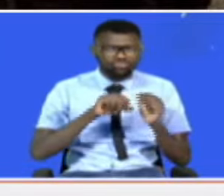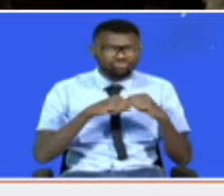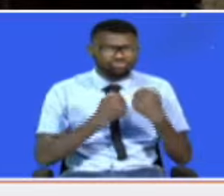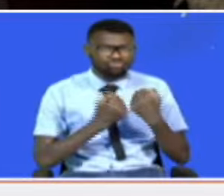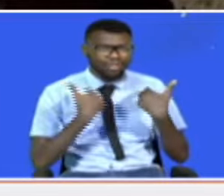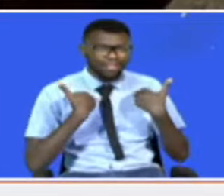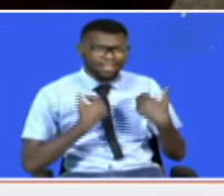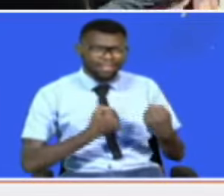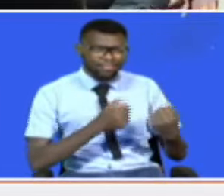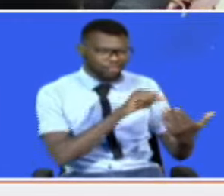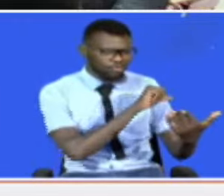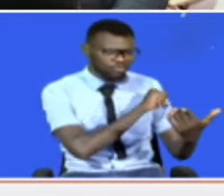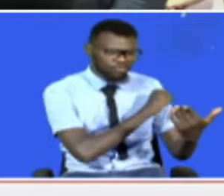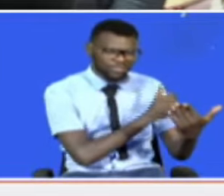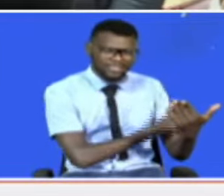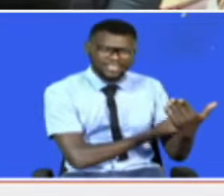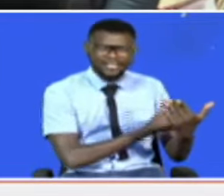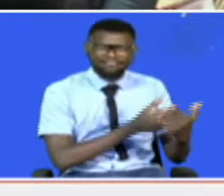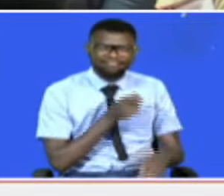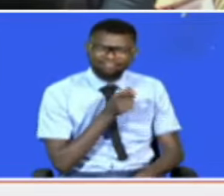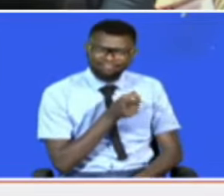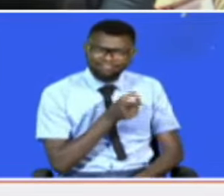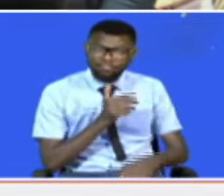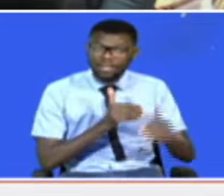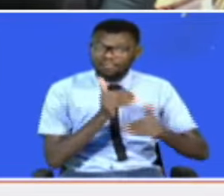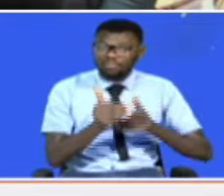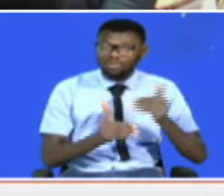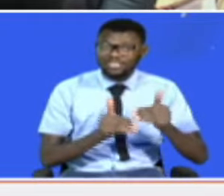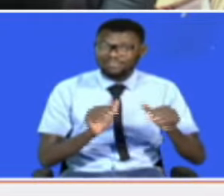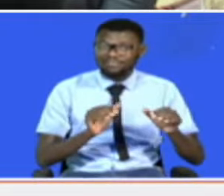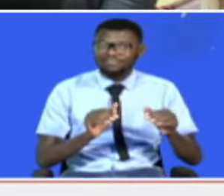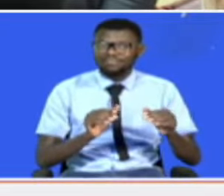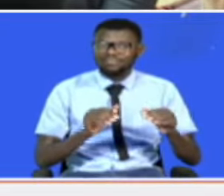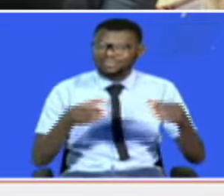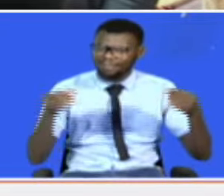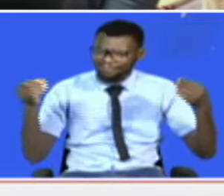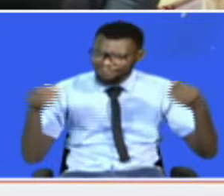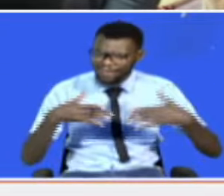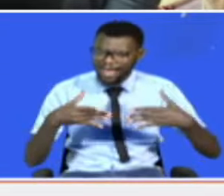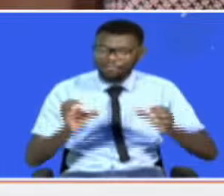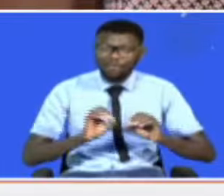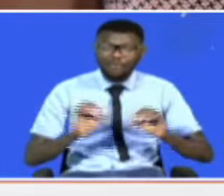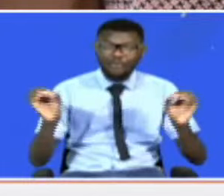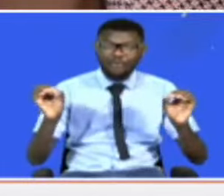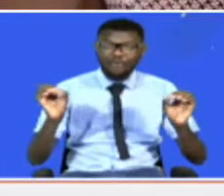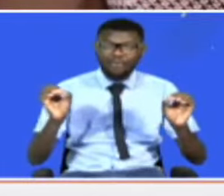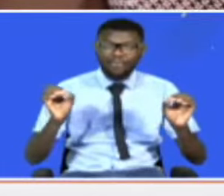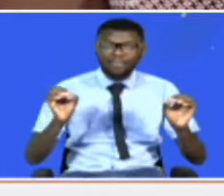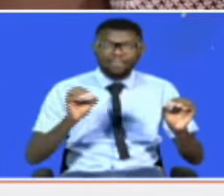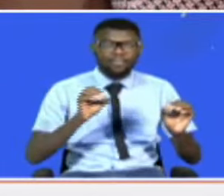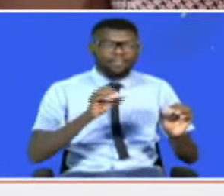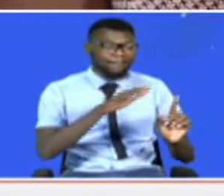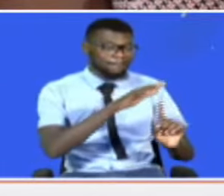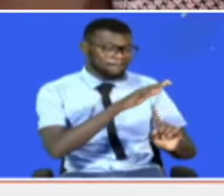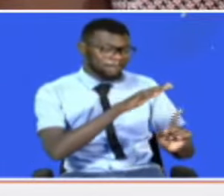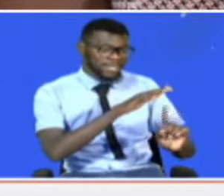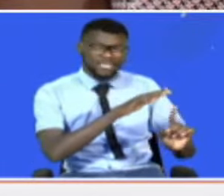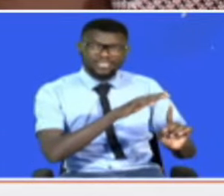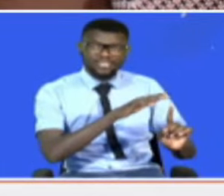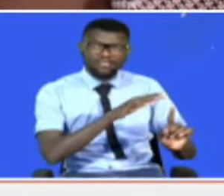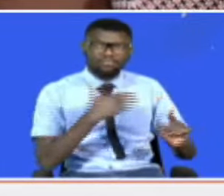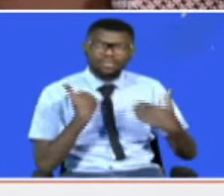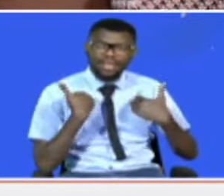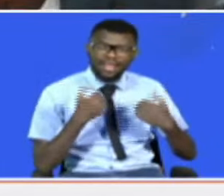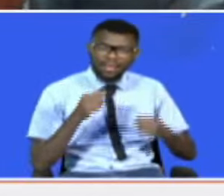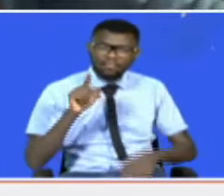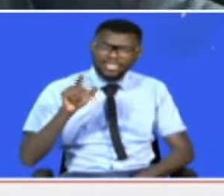repealed NHIF. Principal Secretary Harry Kimtai, alongside officials from the authority, were at pains